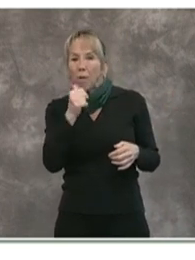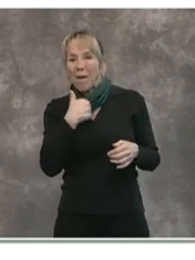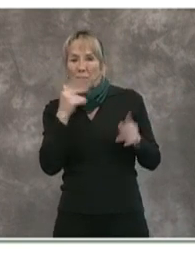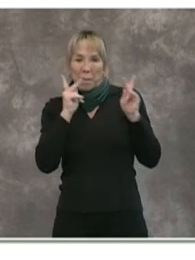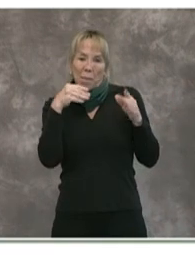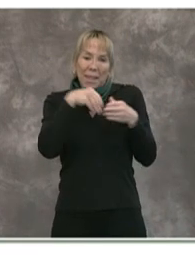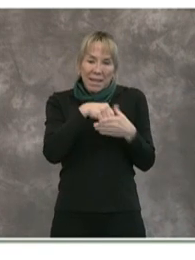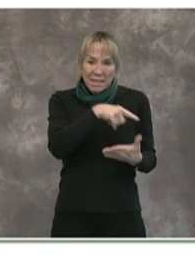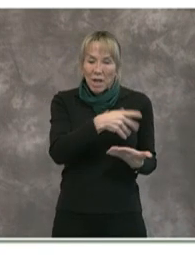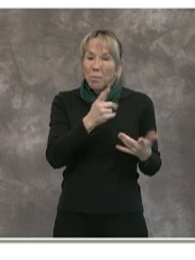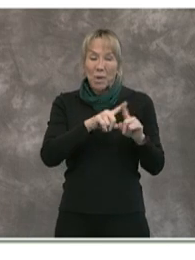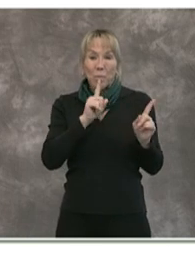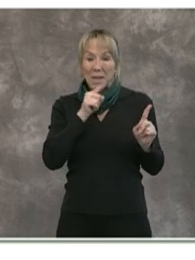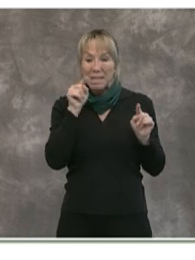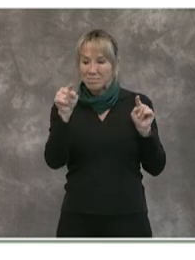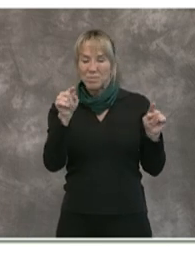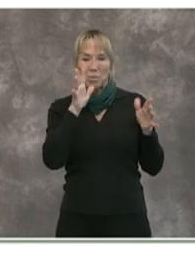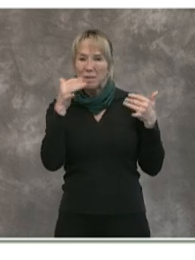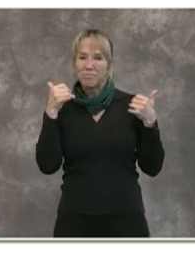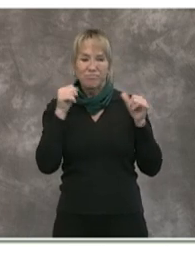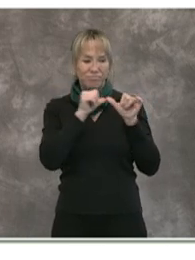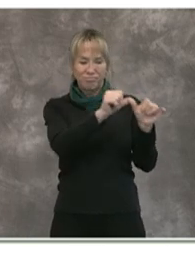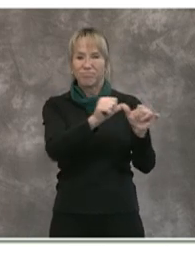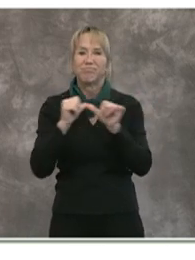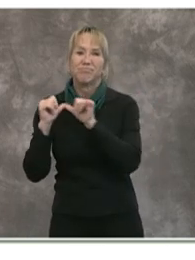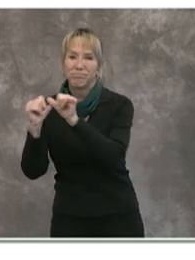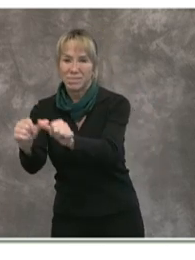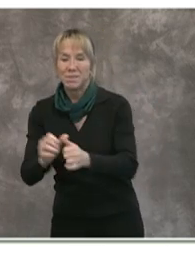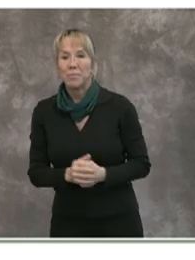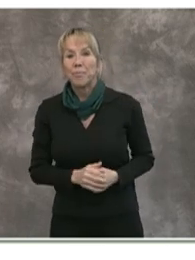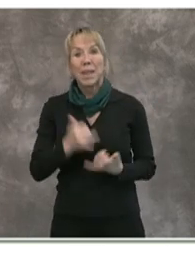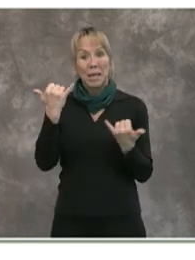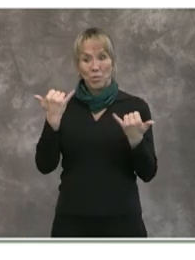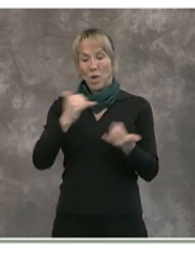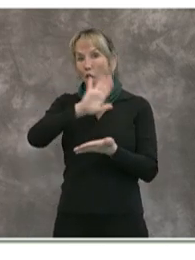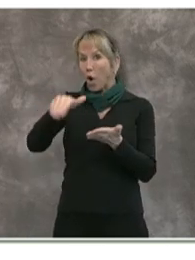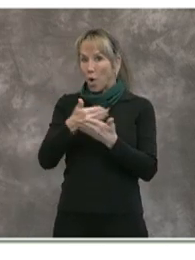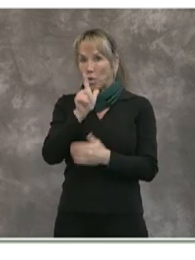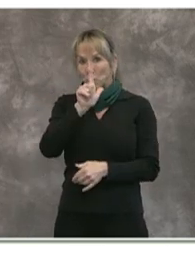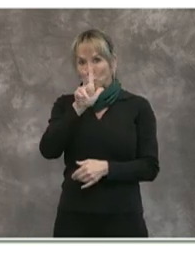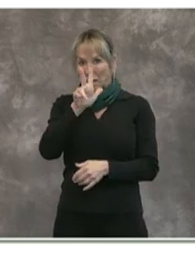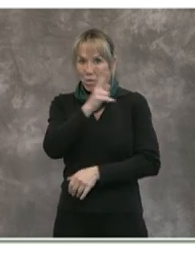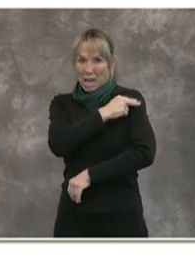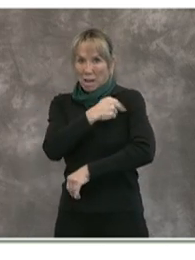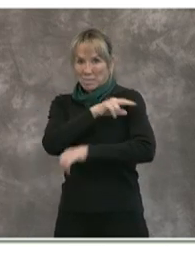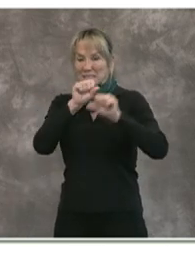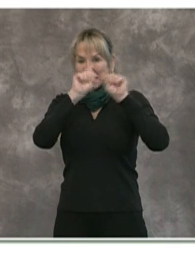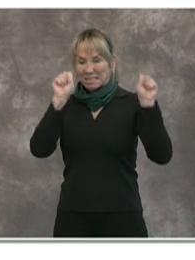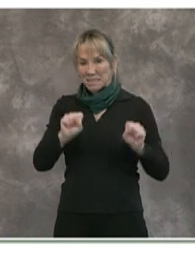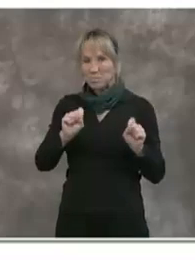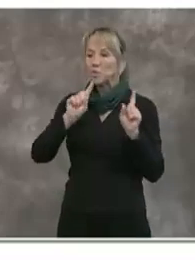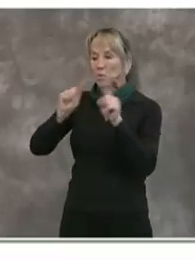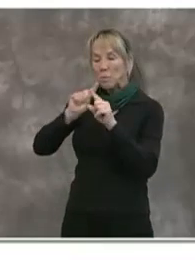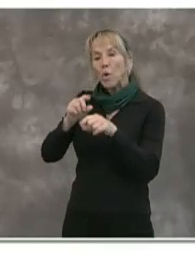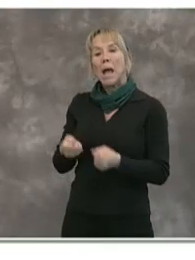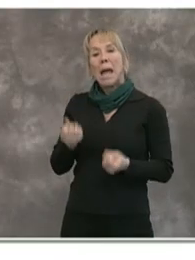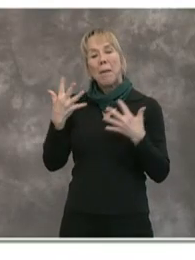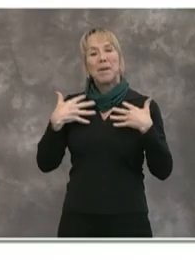guests, but both of those efforts continue. And we have all 23 hospital systems reporting today on the number of ventilators